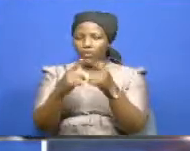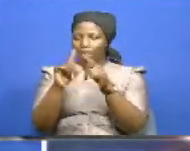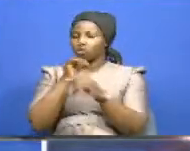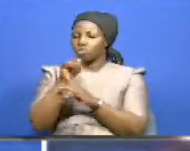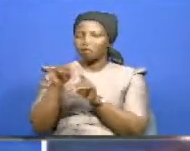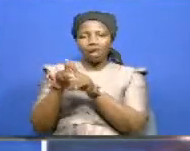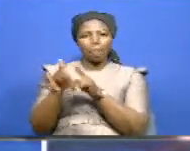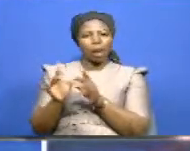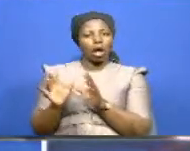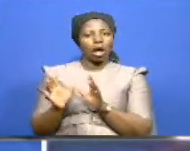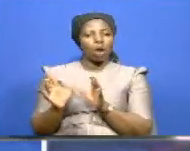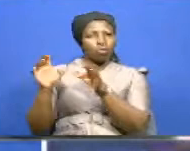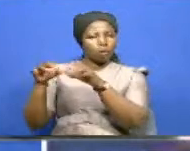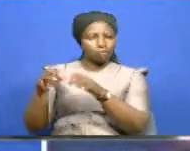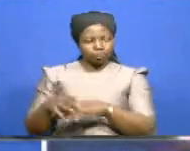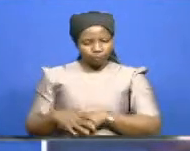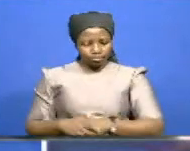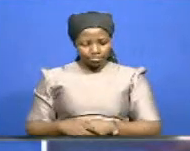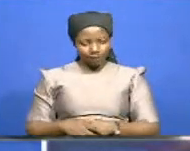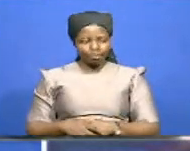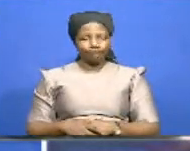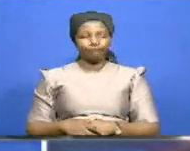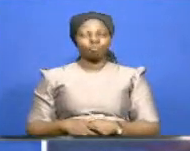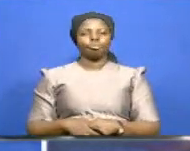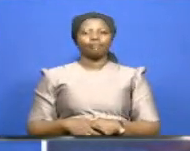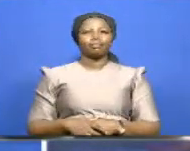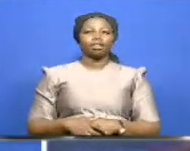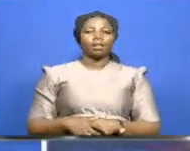as a populous issue.